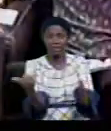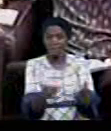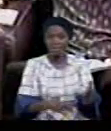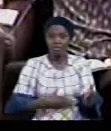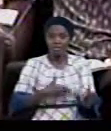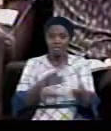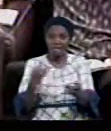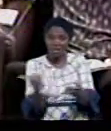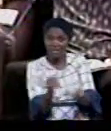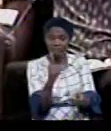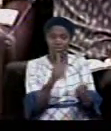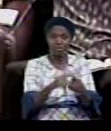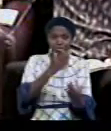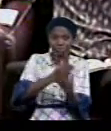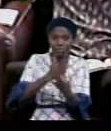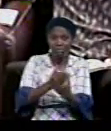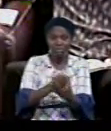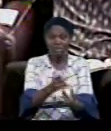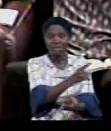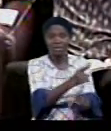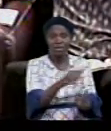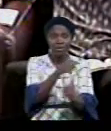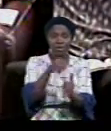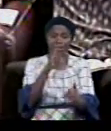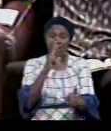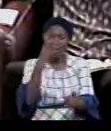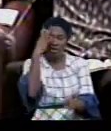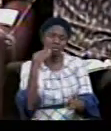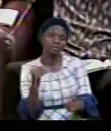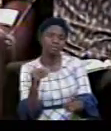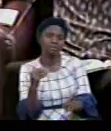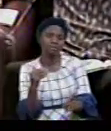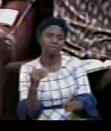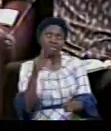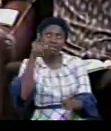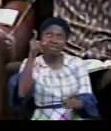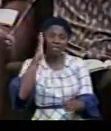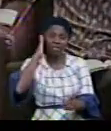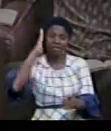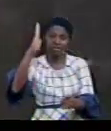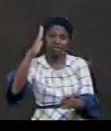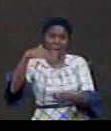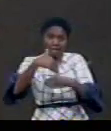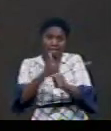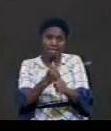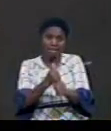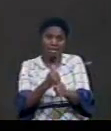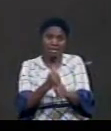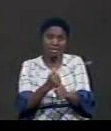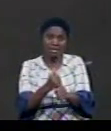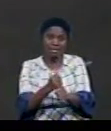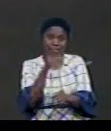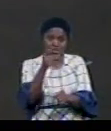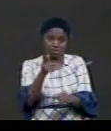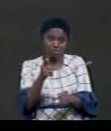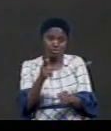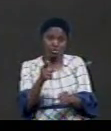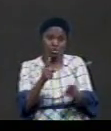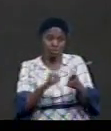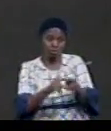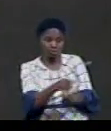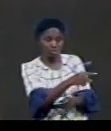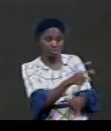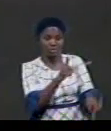residence. Because he will make thee unto these people a